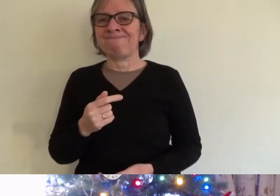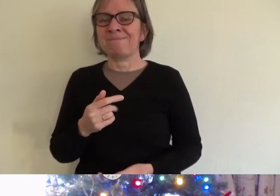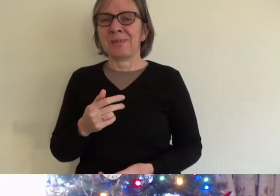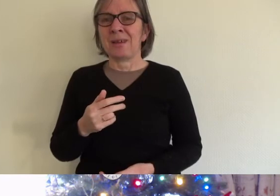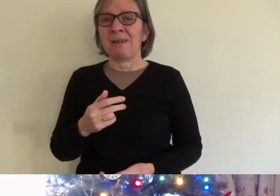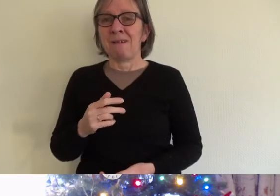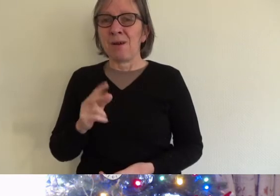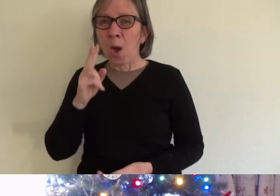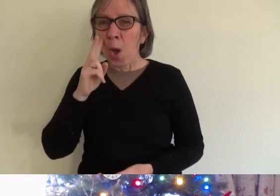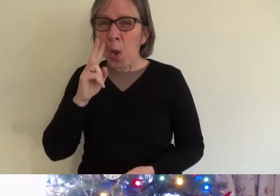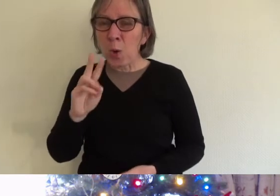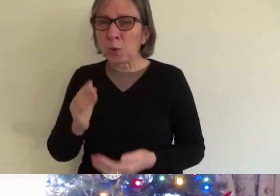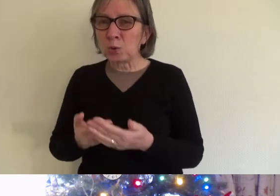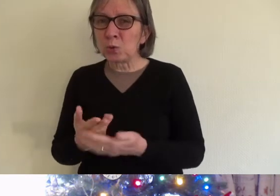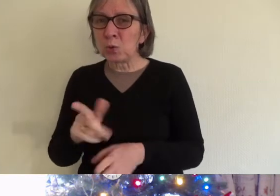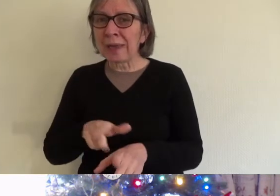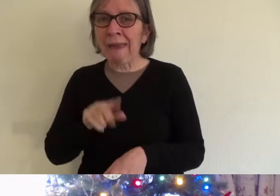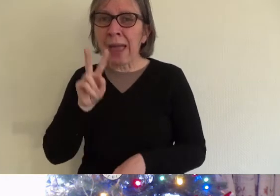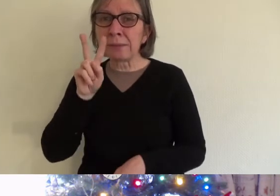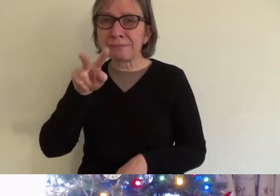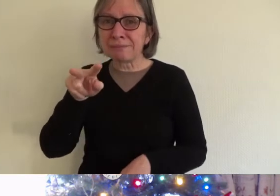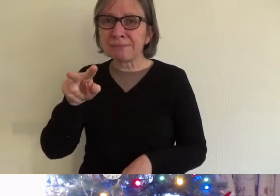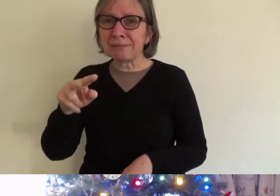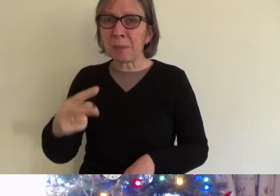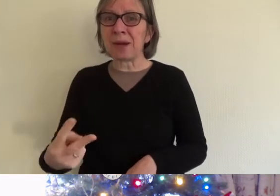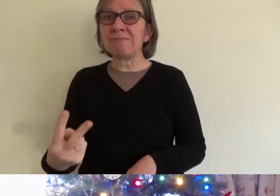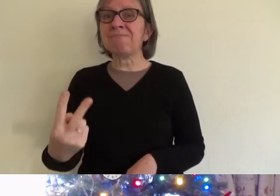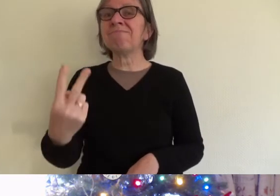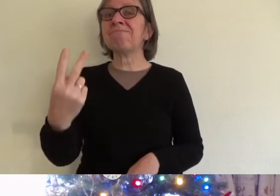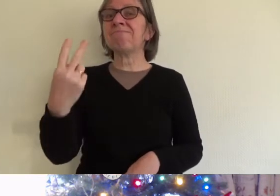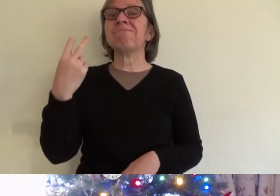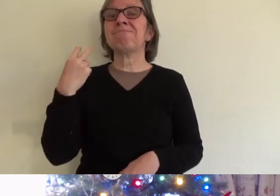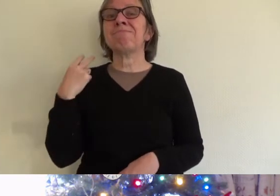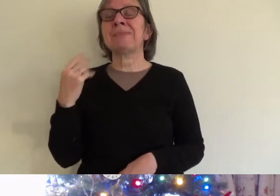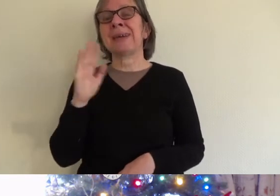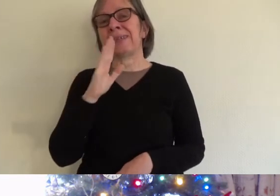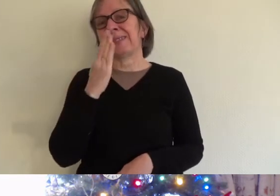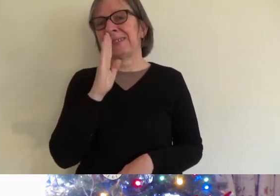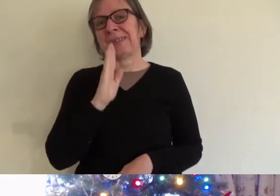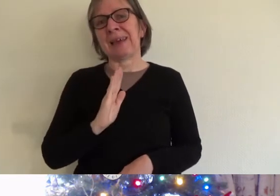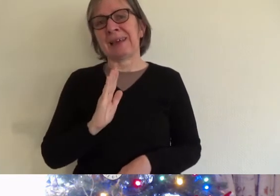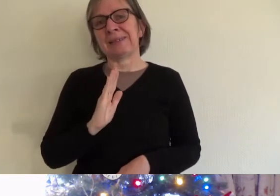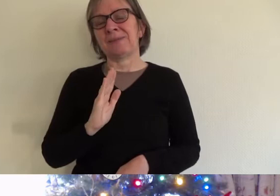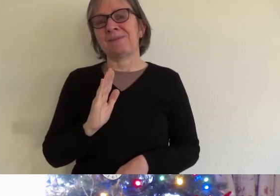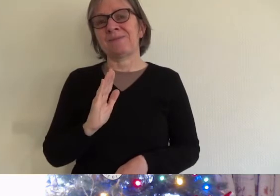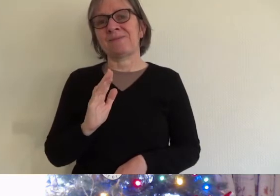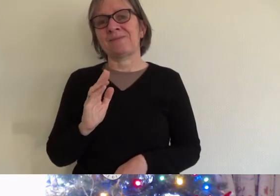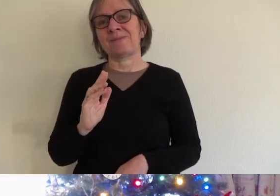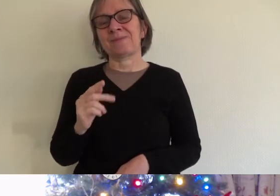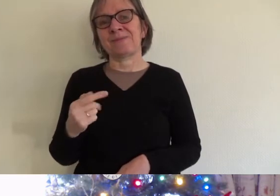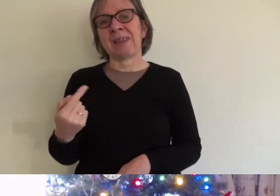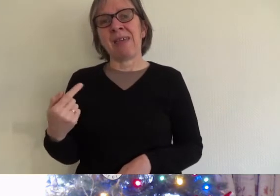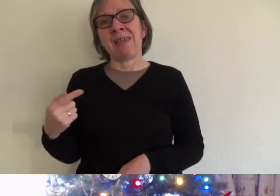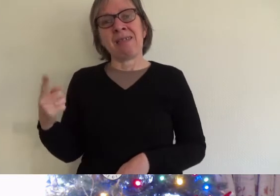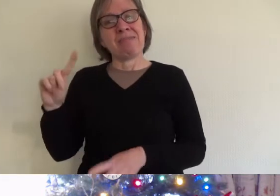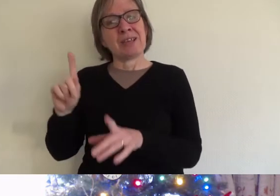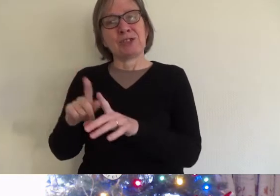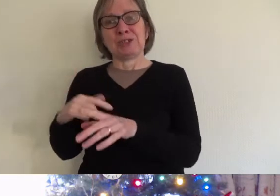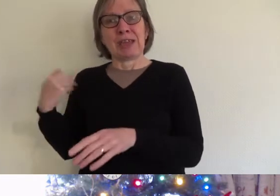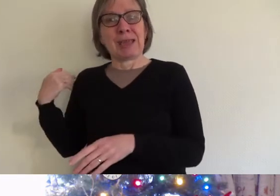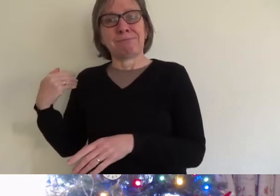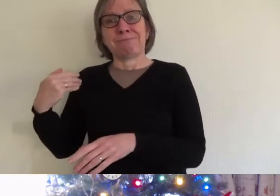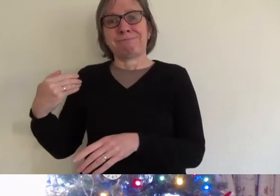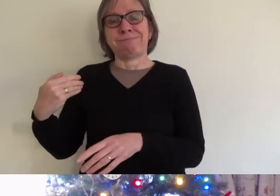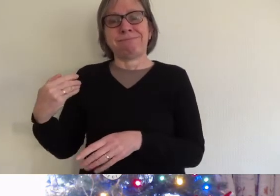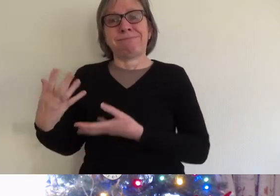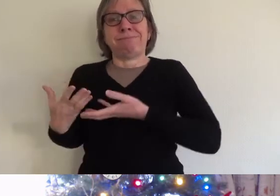back at the last year with sadness. And we just put this year into your hands. Lord, we ask you at the start of this